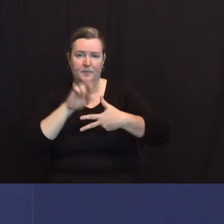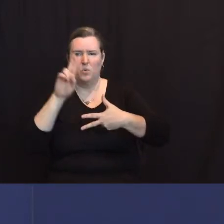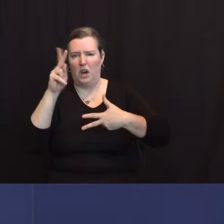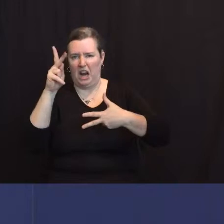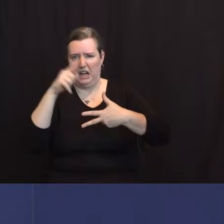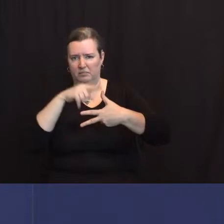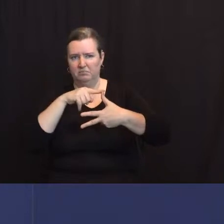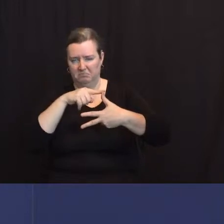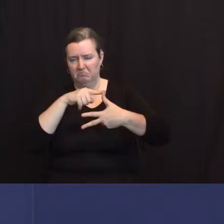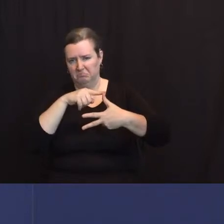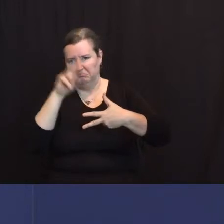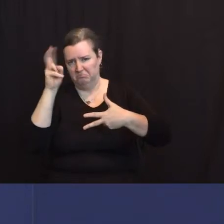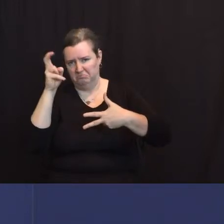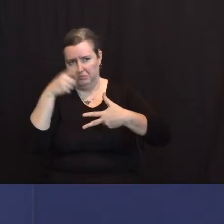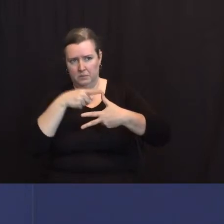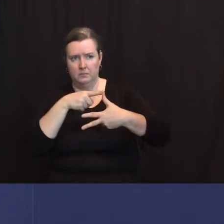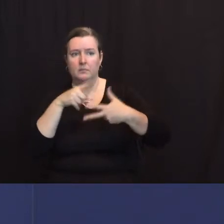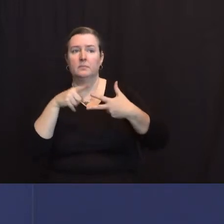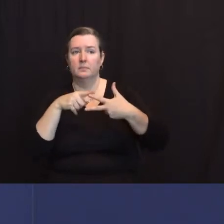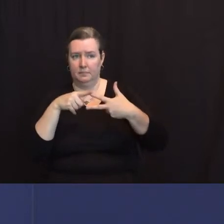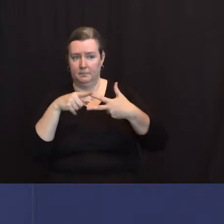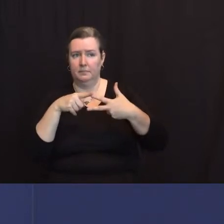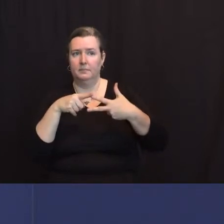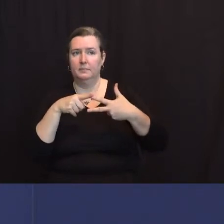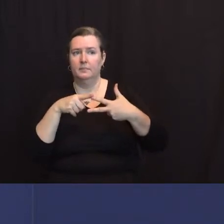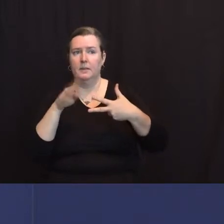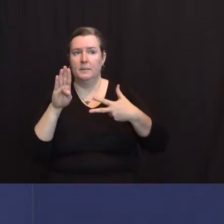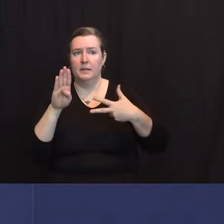variant. Second one is the